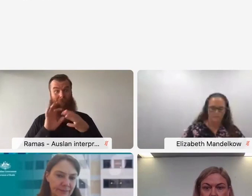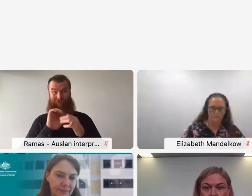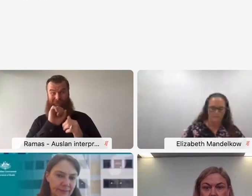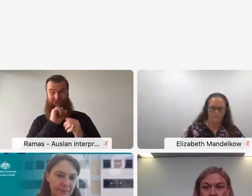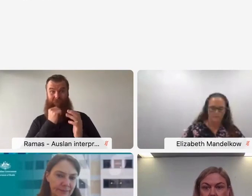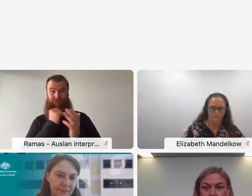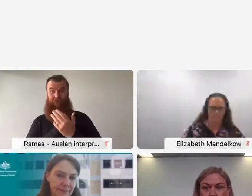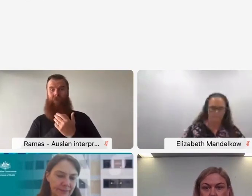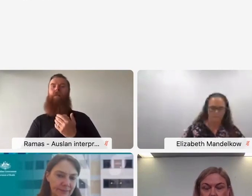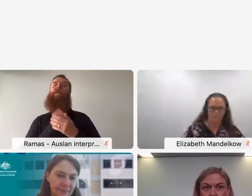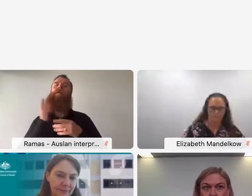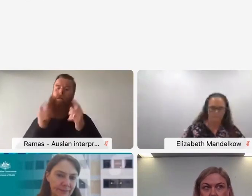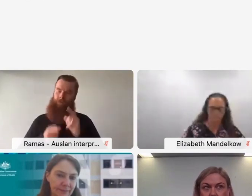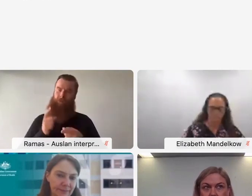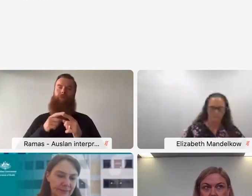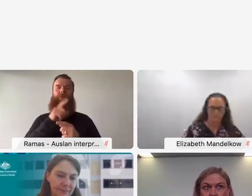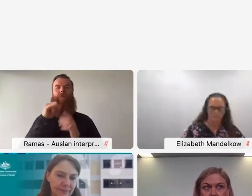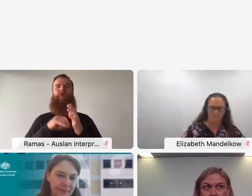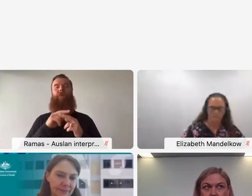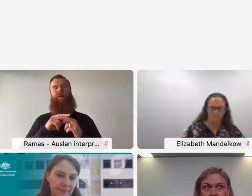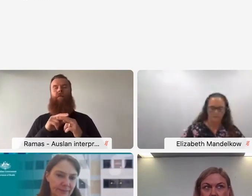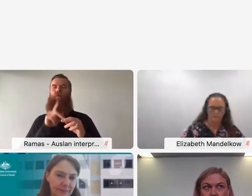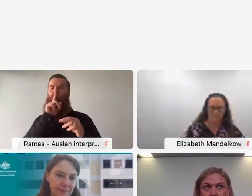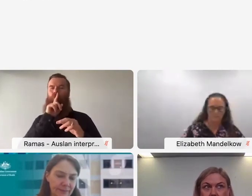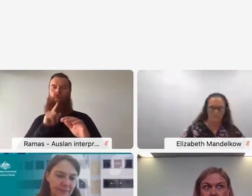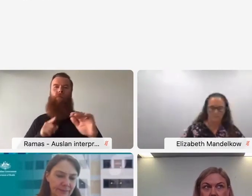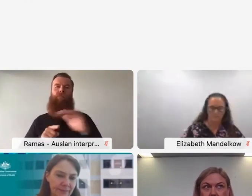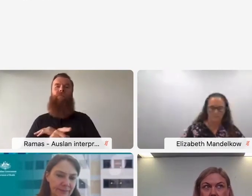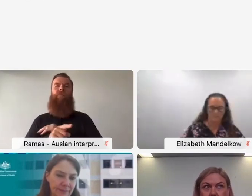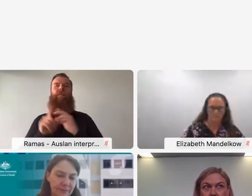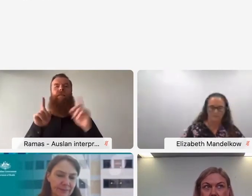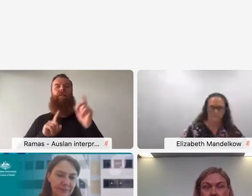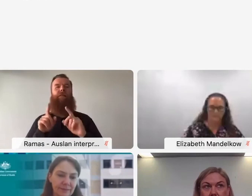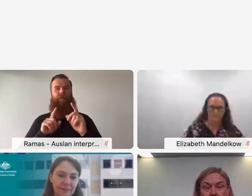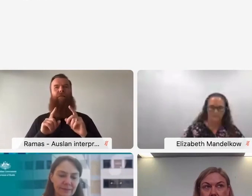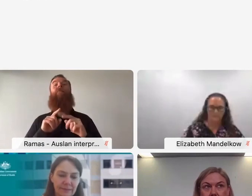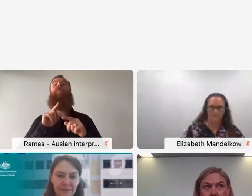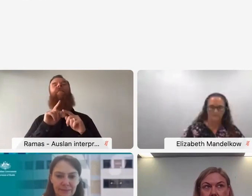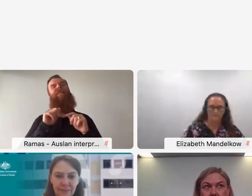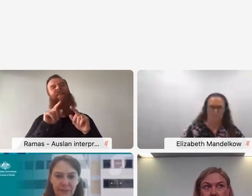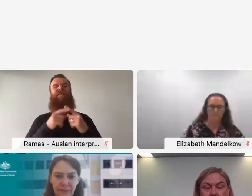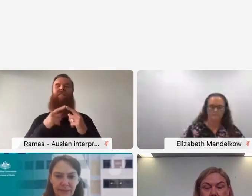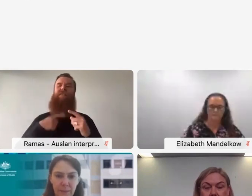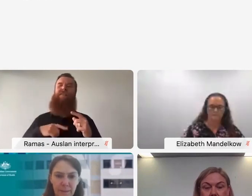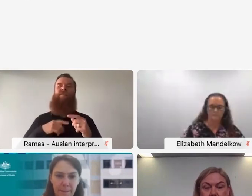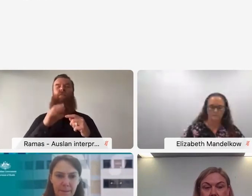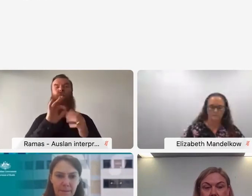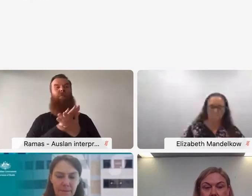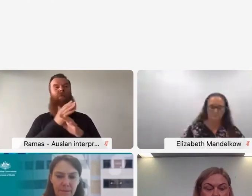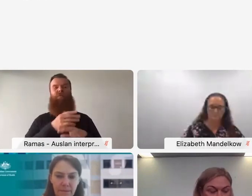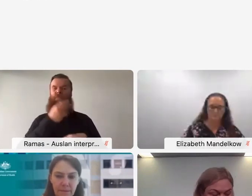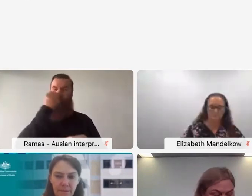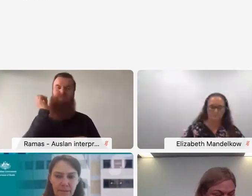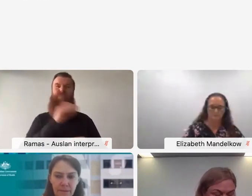workers do abscond from their employers. They do that for different reasons. Sometimes they're not happy with the situation that they